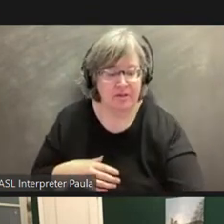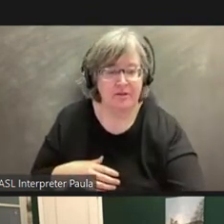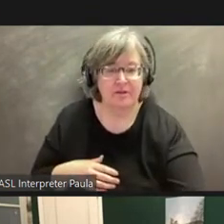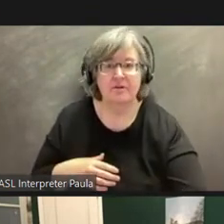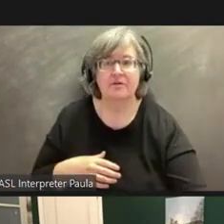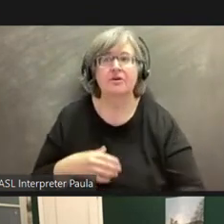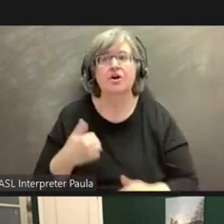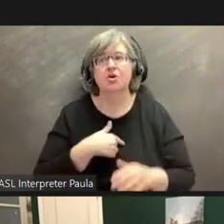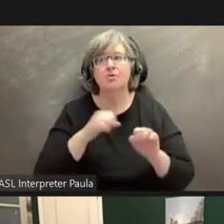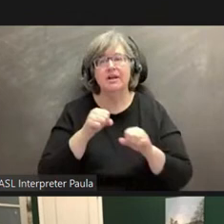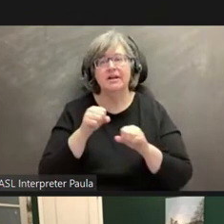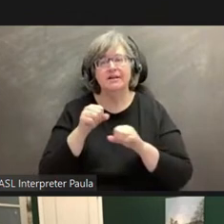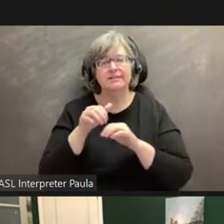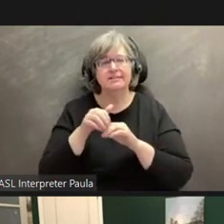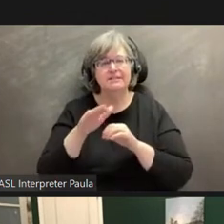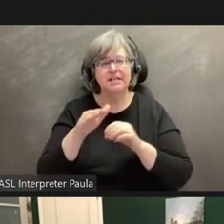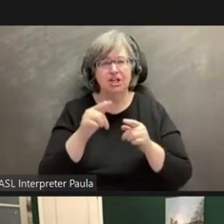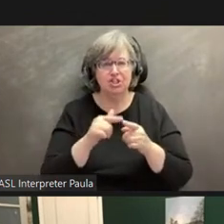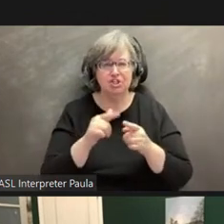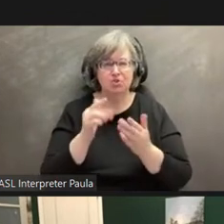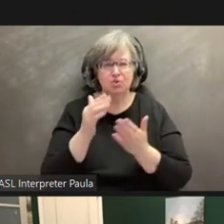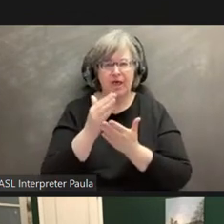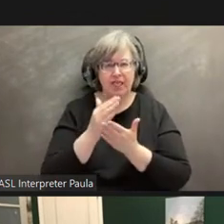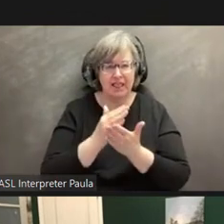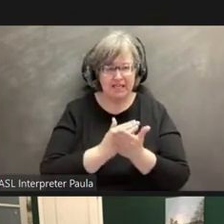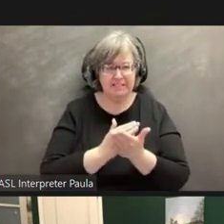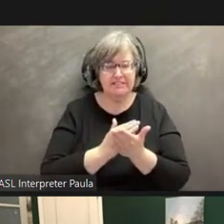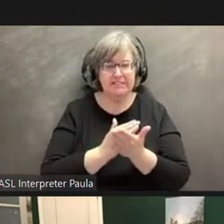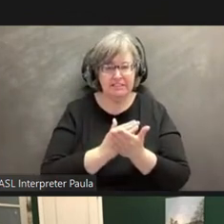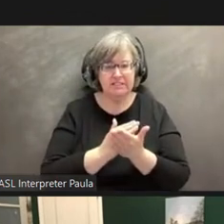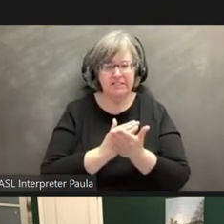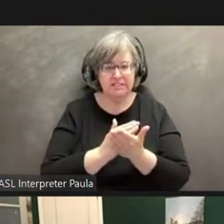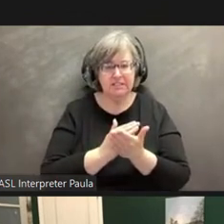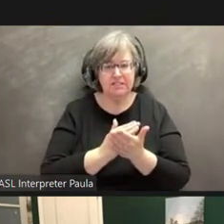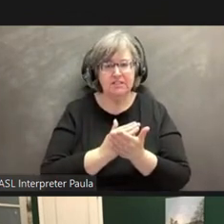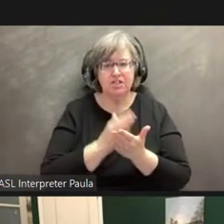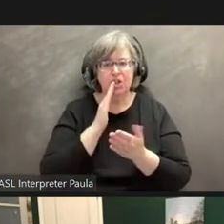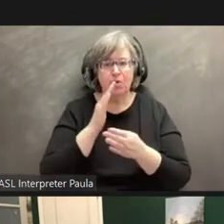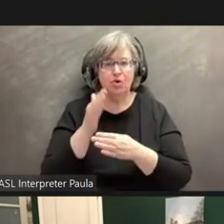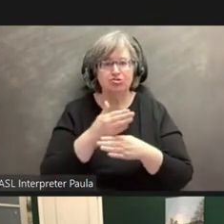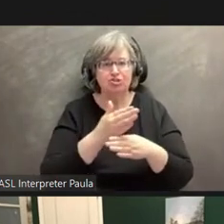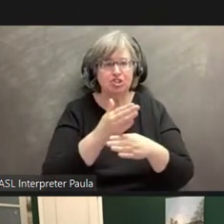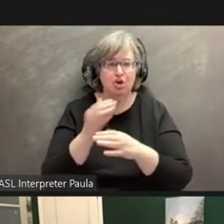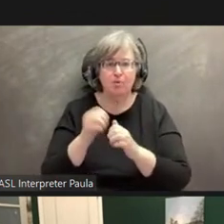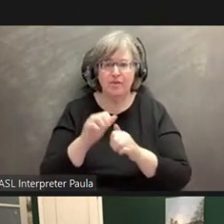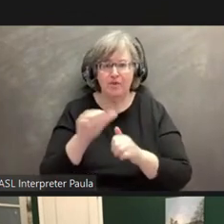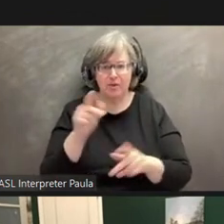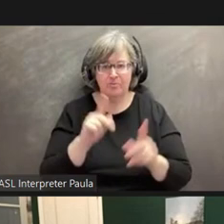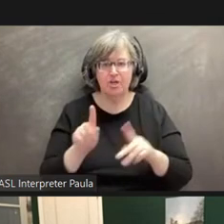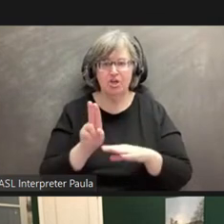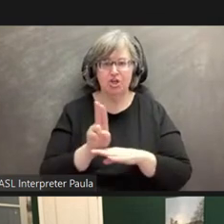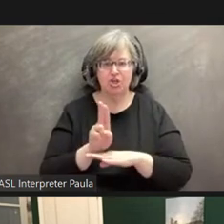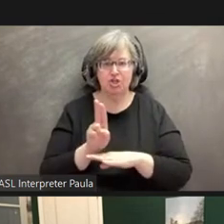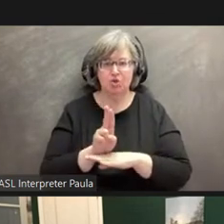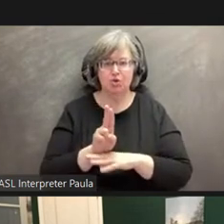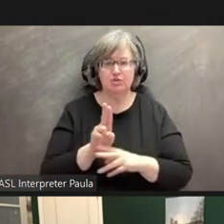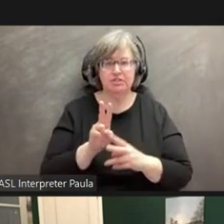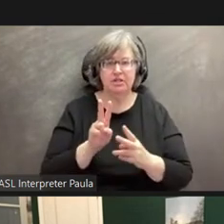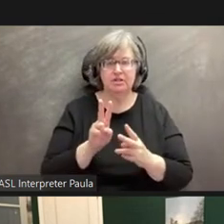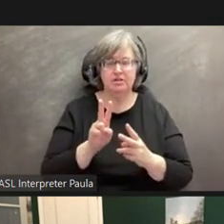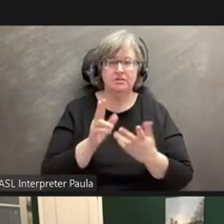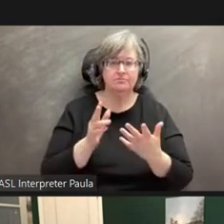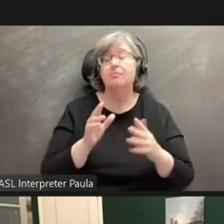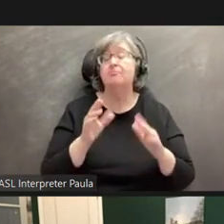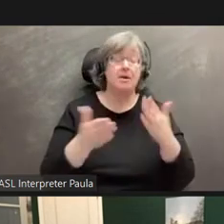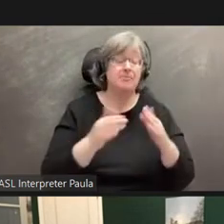to the list so that they have it in advance, and then they can share it with others who are using either the agencies that